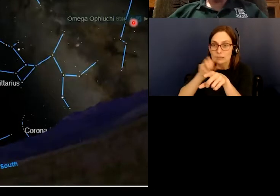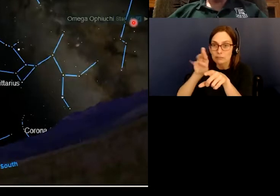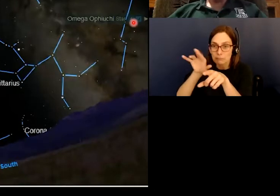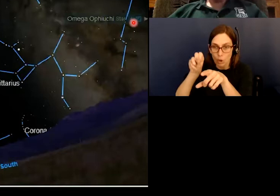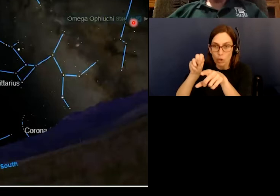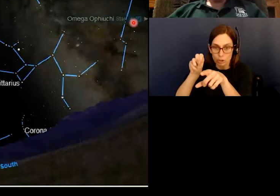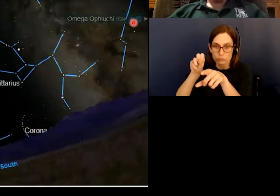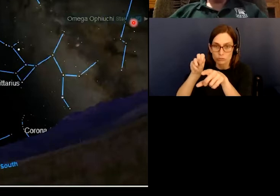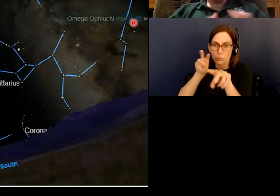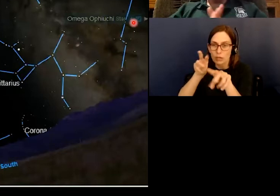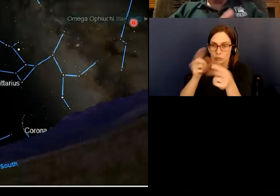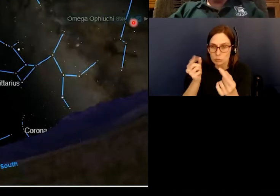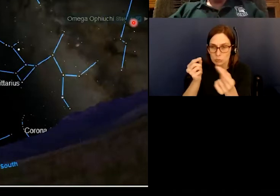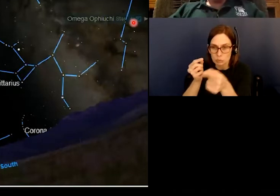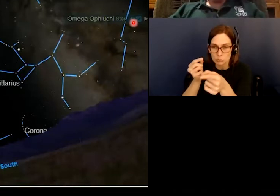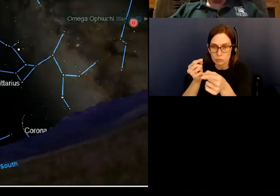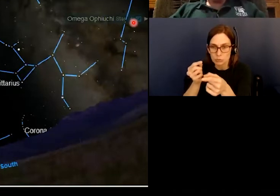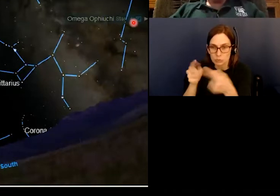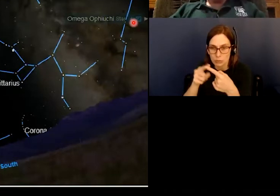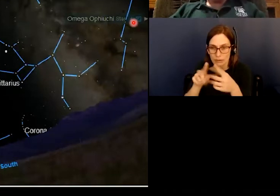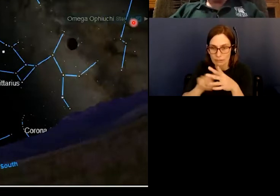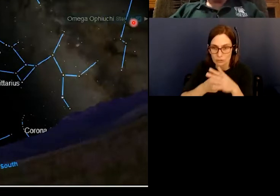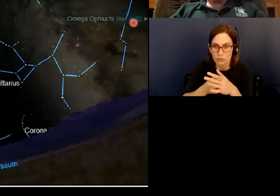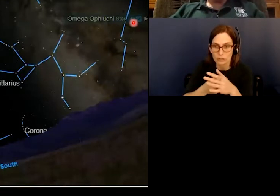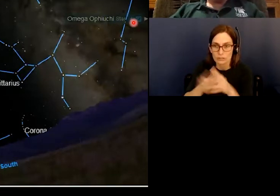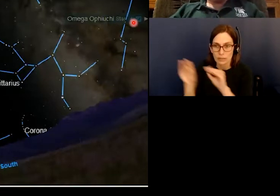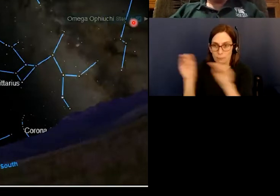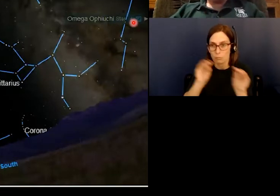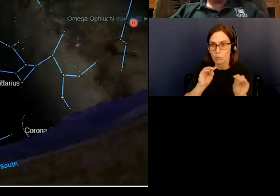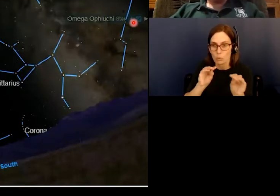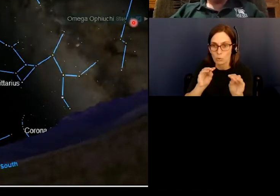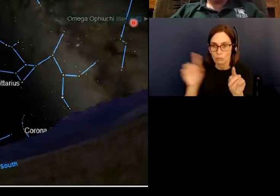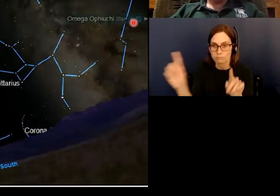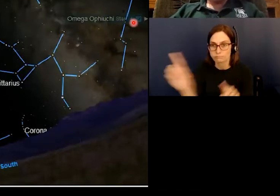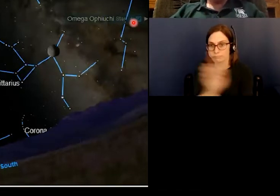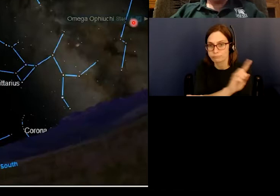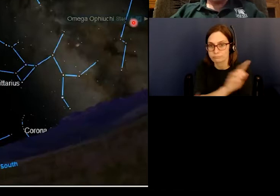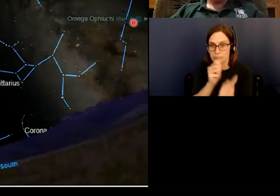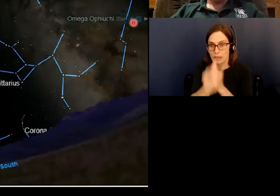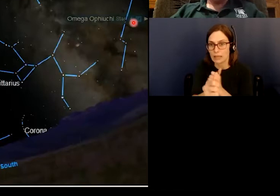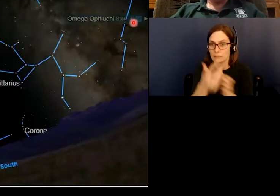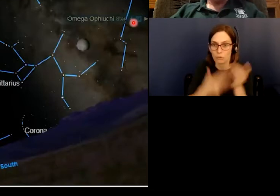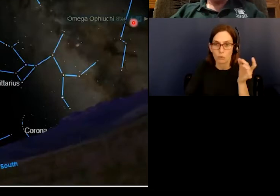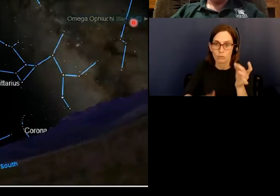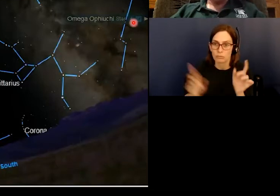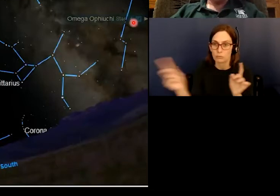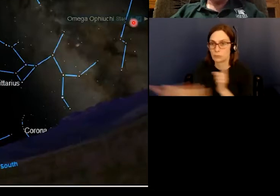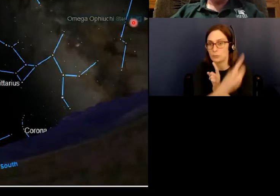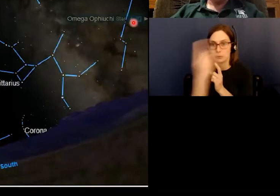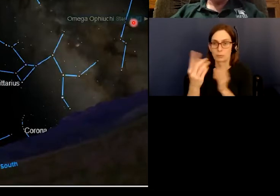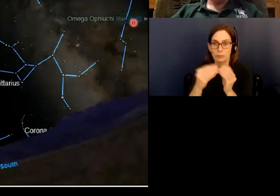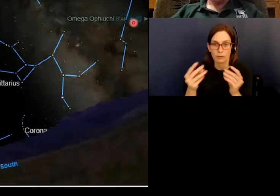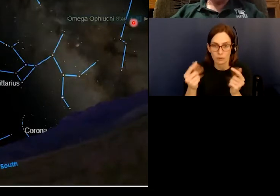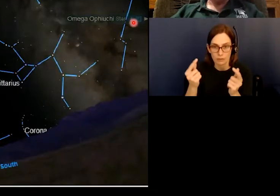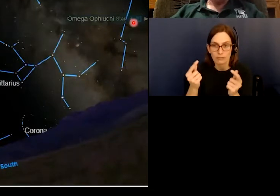Mars does once we get going. It'll move pretty much blows right past Jupiter and Saturn, and off it goes. And you can see it moving across,